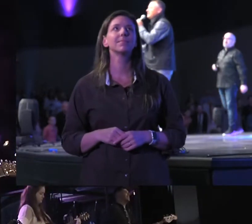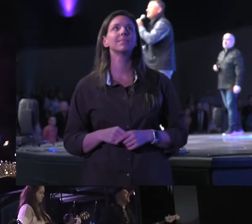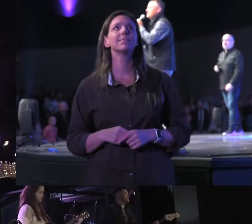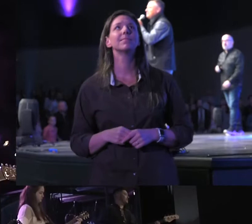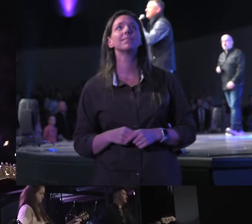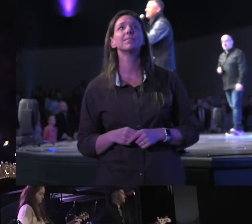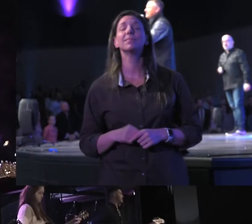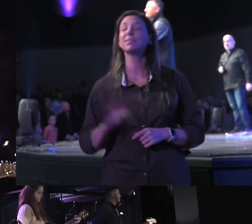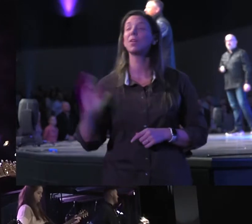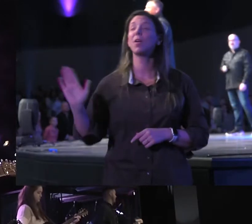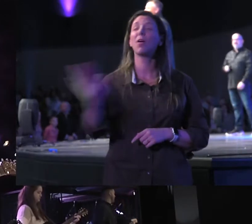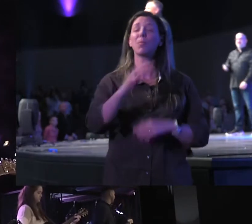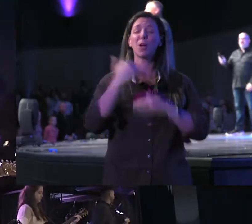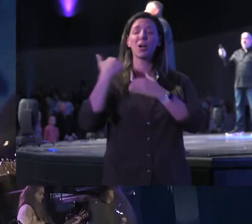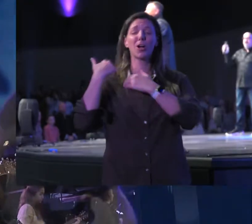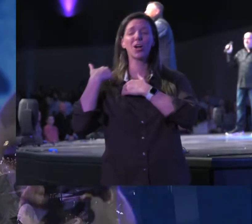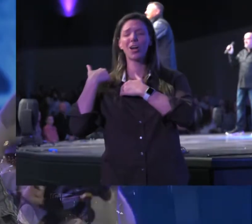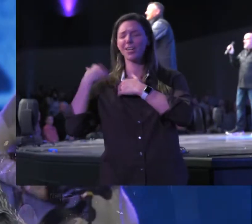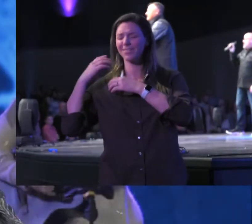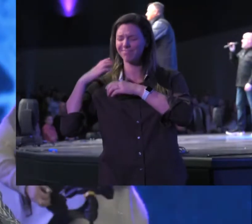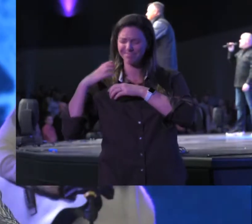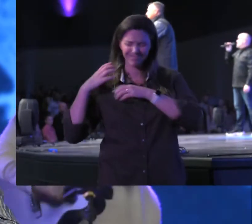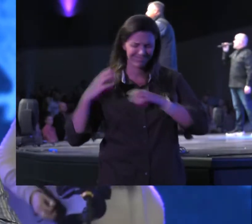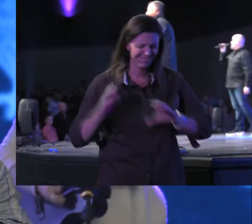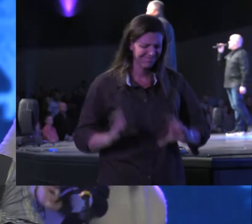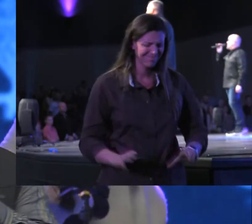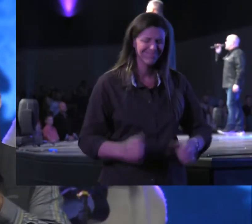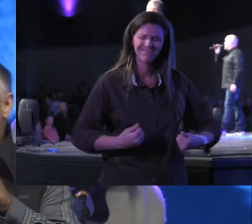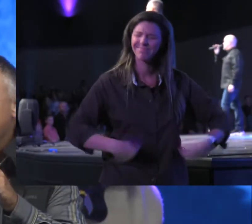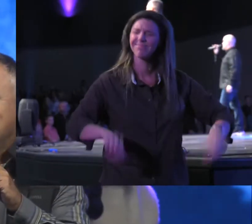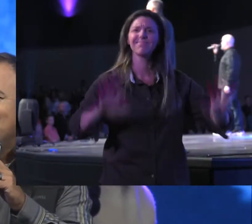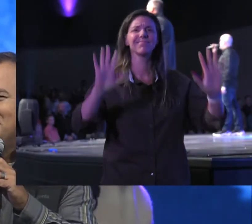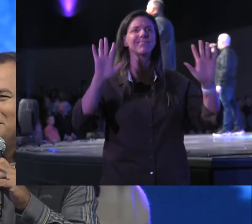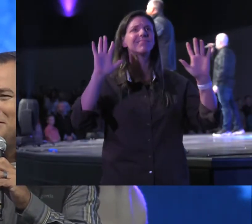Ooh, lay your burdens down.